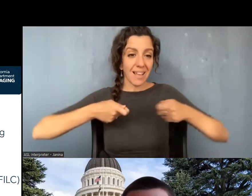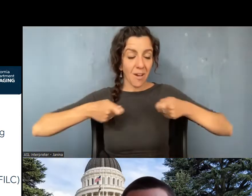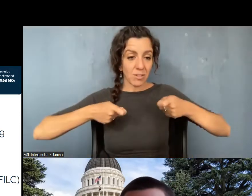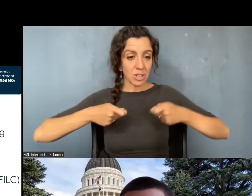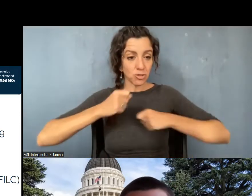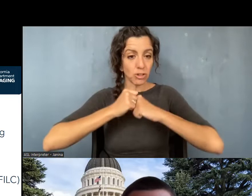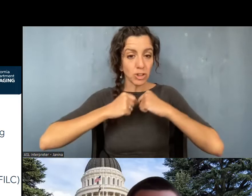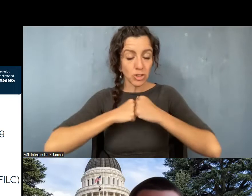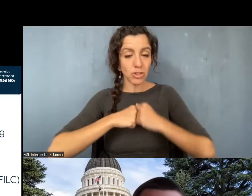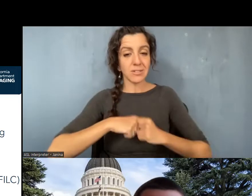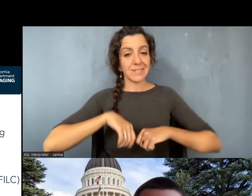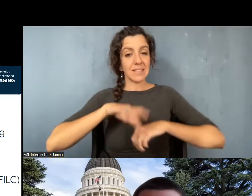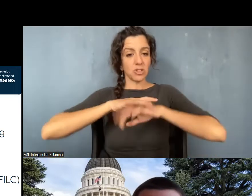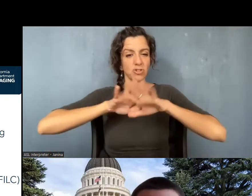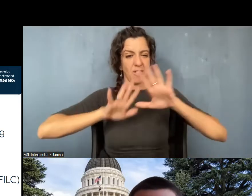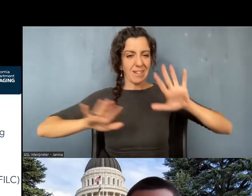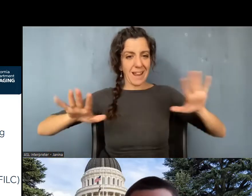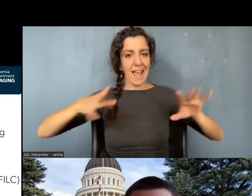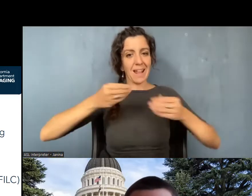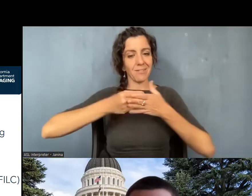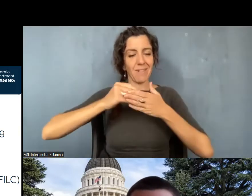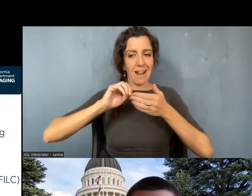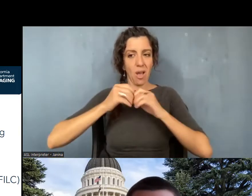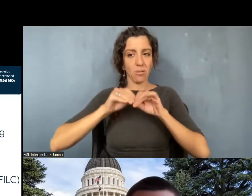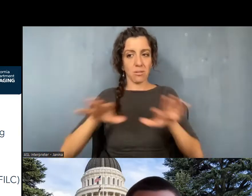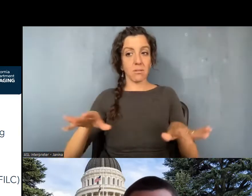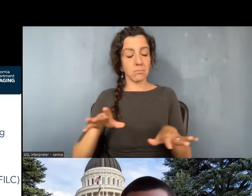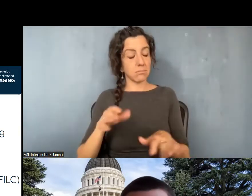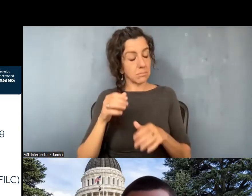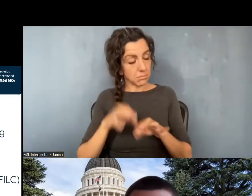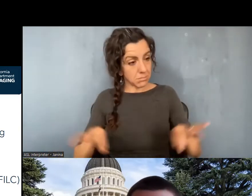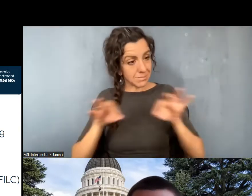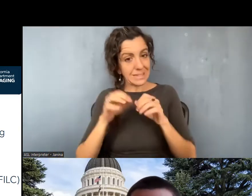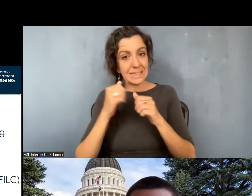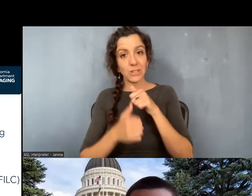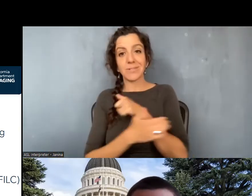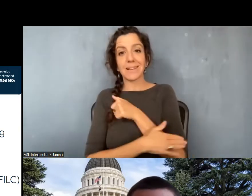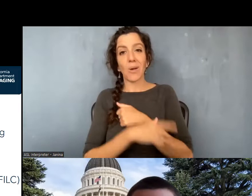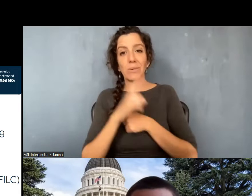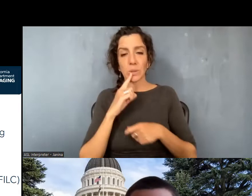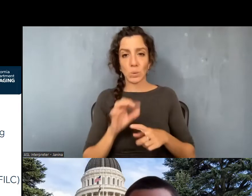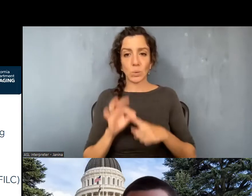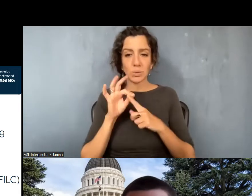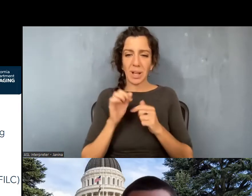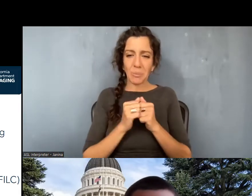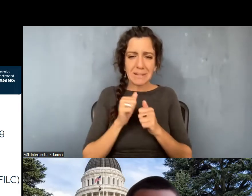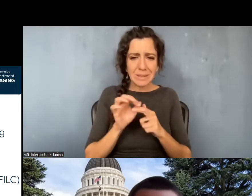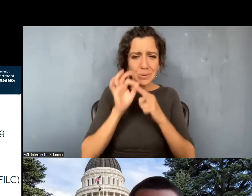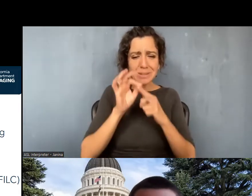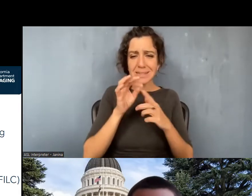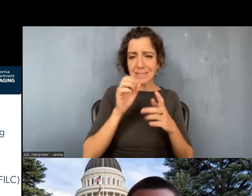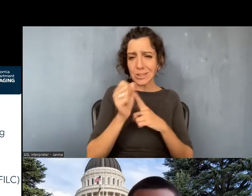geographic distribution, and funding. It's critical for counties. Every county is unique with different circumstances,